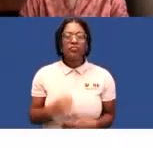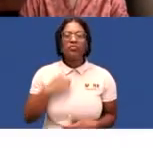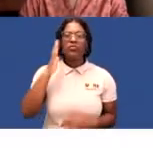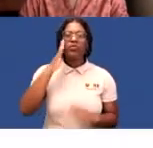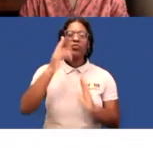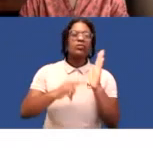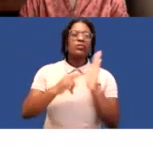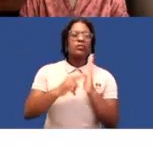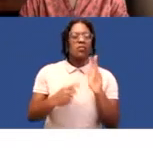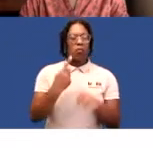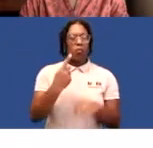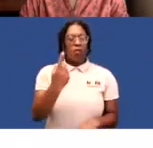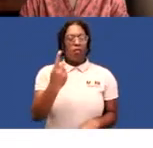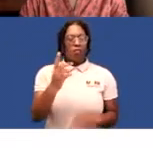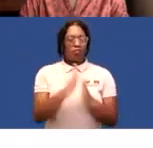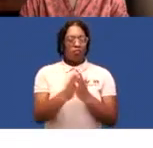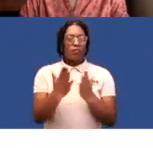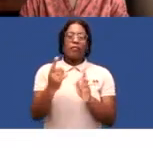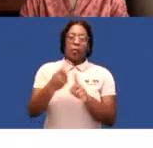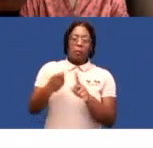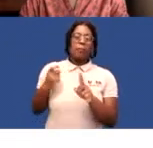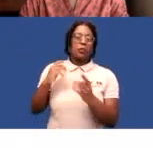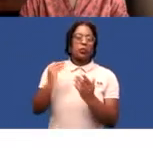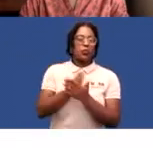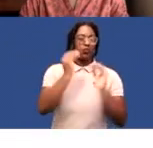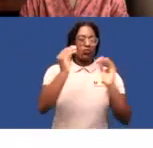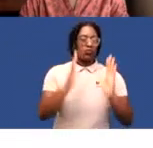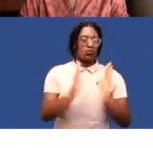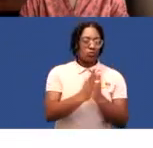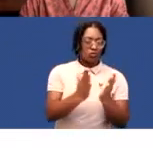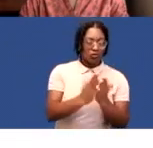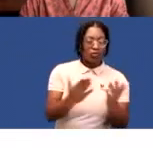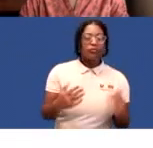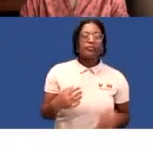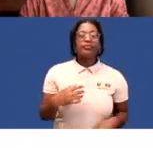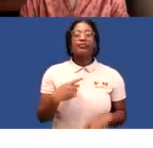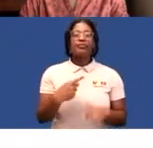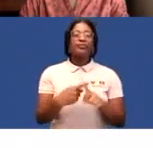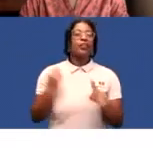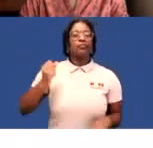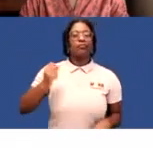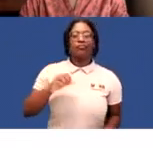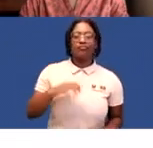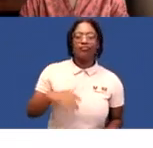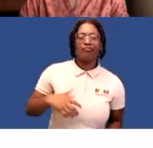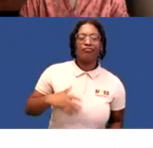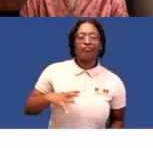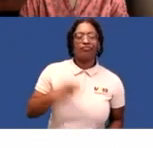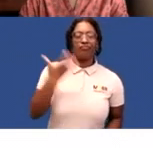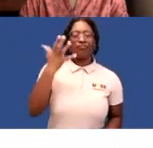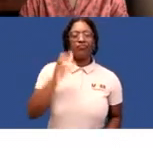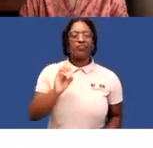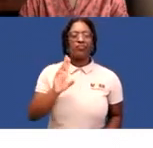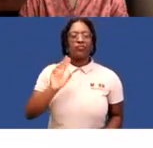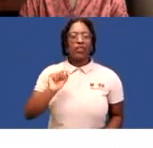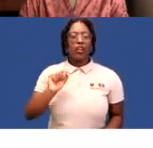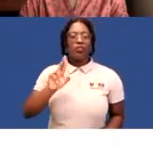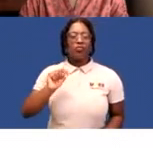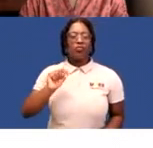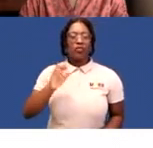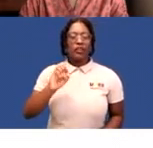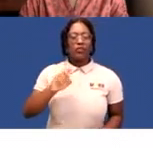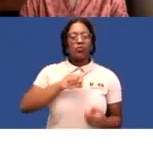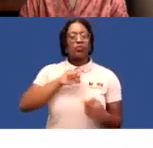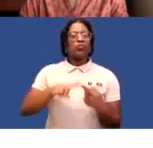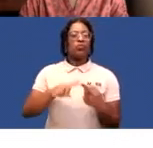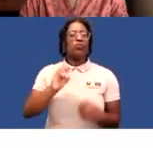which is indeed entitled From Outrage to Organizing, Building Community Ties Through Education Activism.